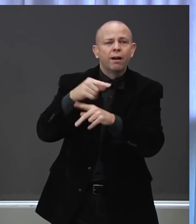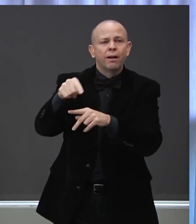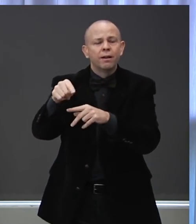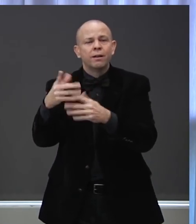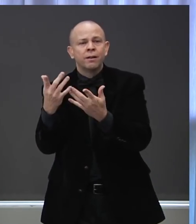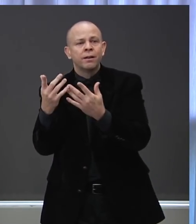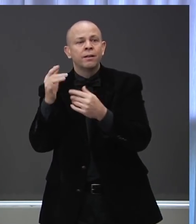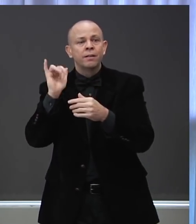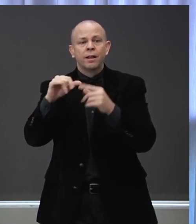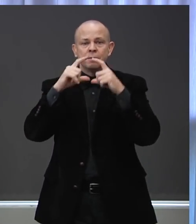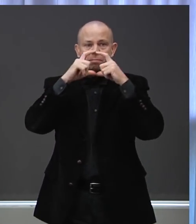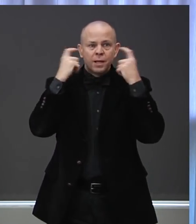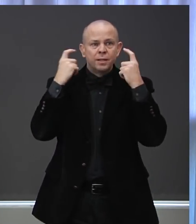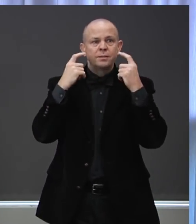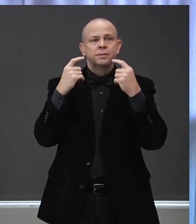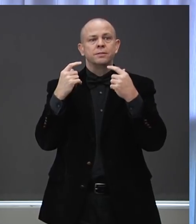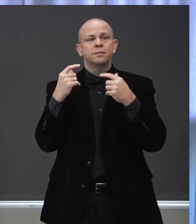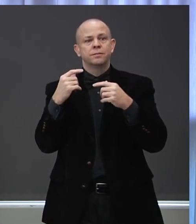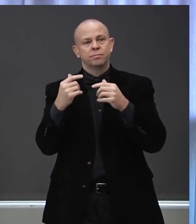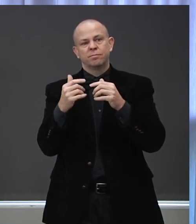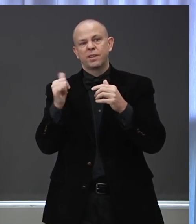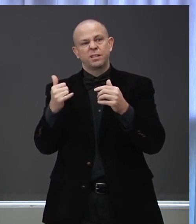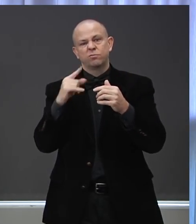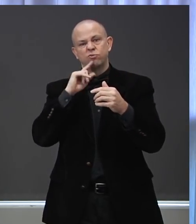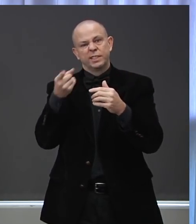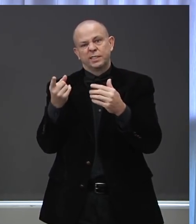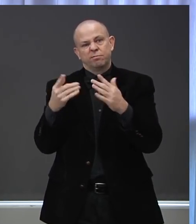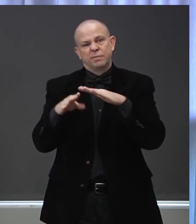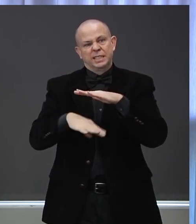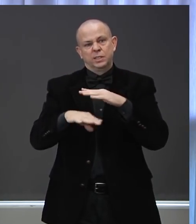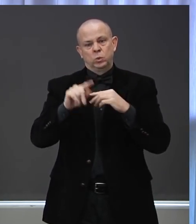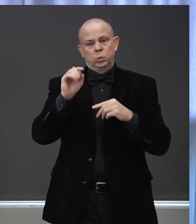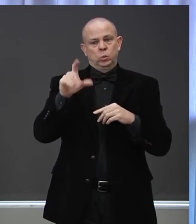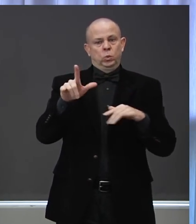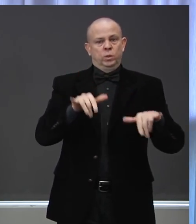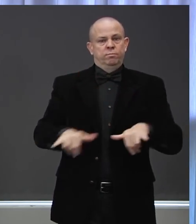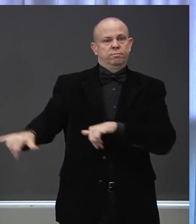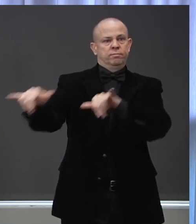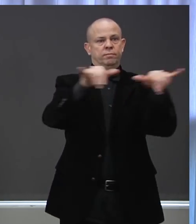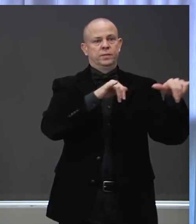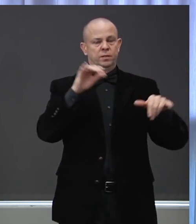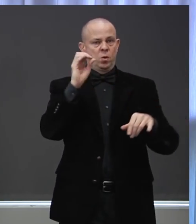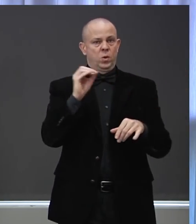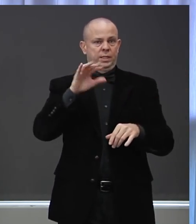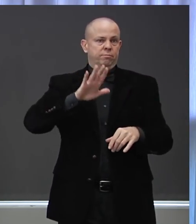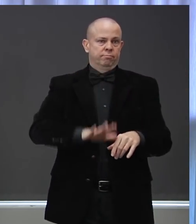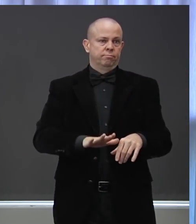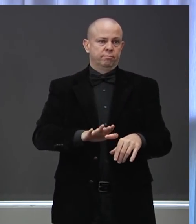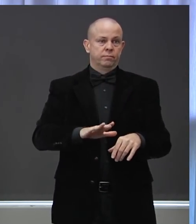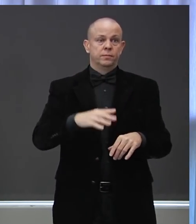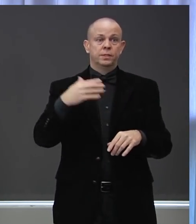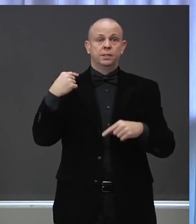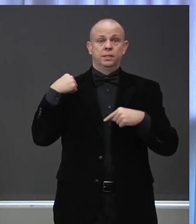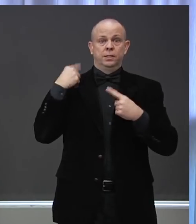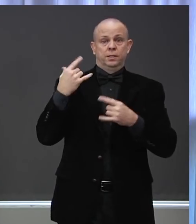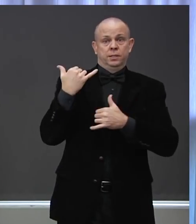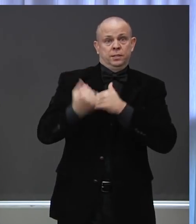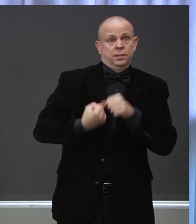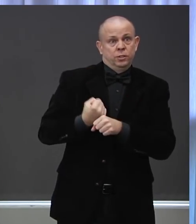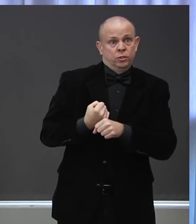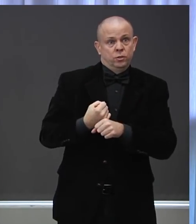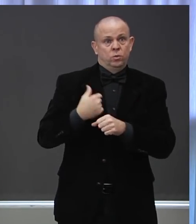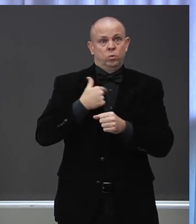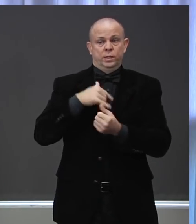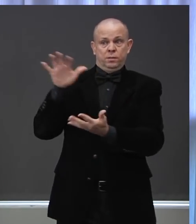the primary tool, just like it is in much of Oregon. So earlier this year, we did acquire